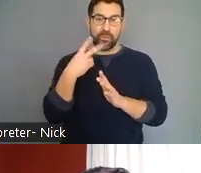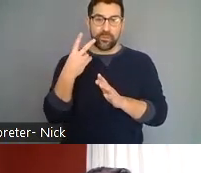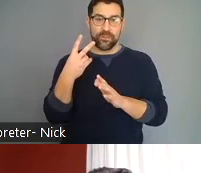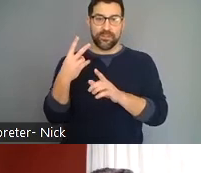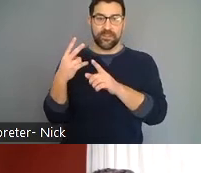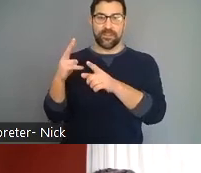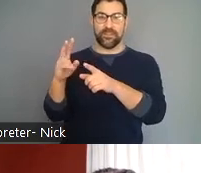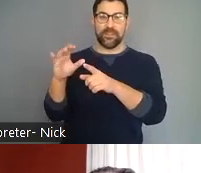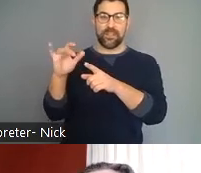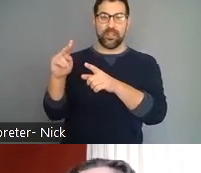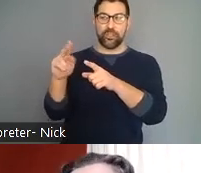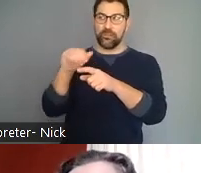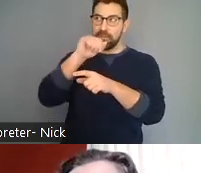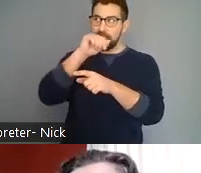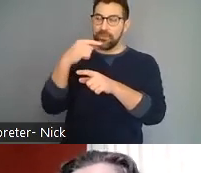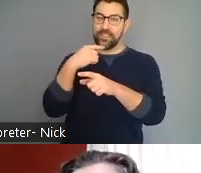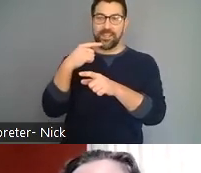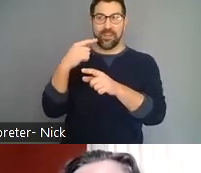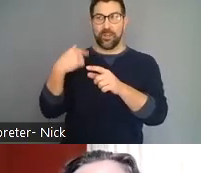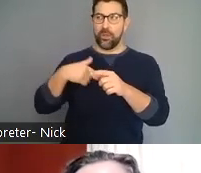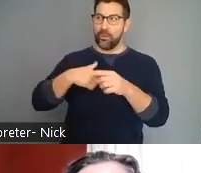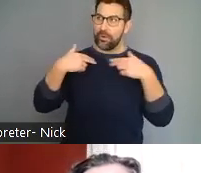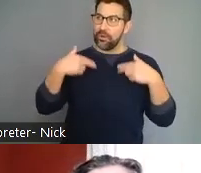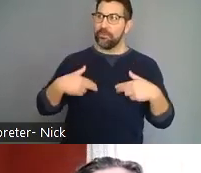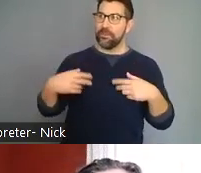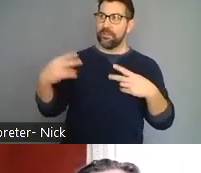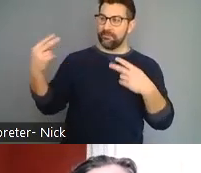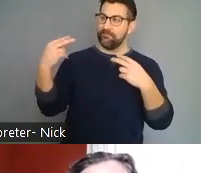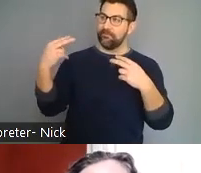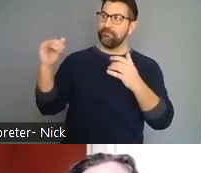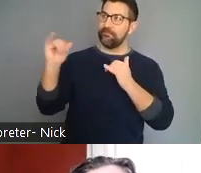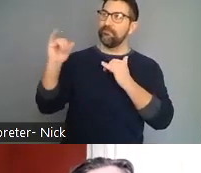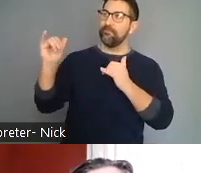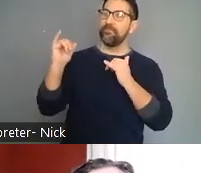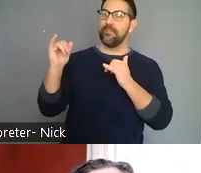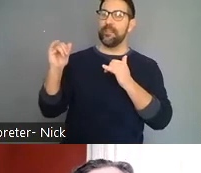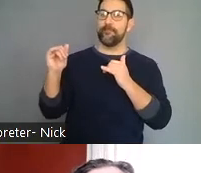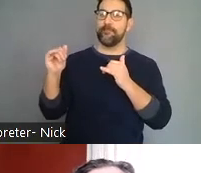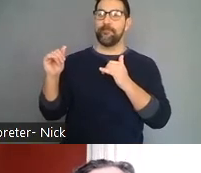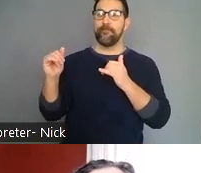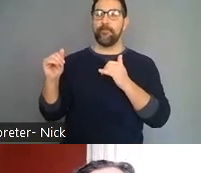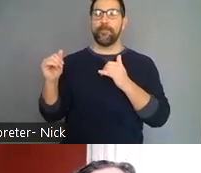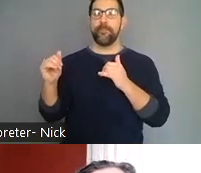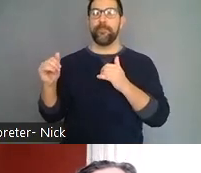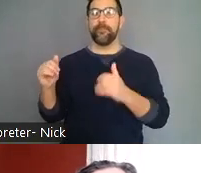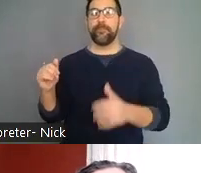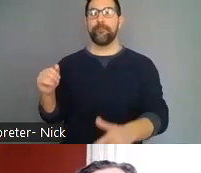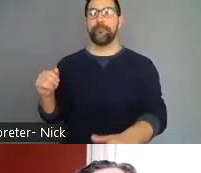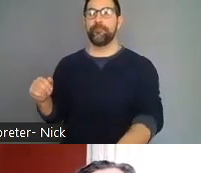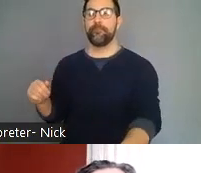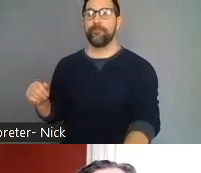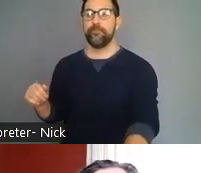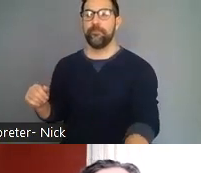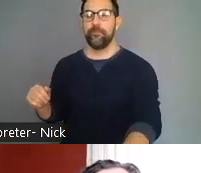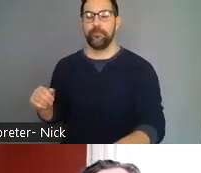say, gotta see us as humans, right? And that just, actually, one thing that is pretty frequent